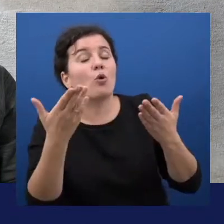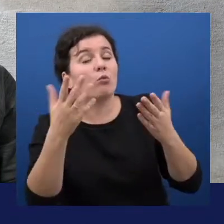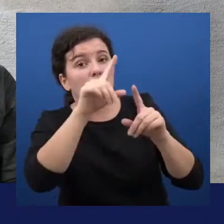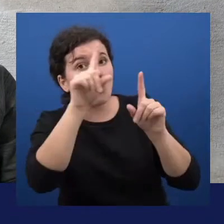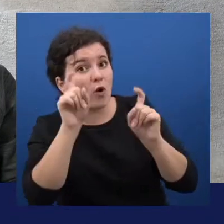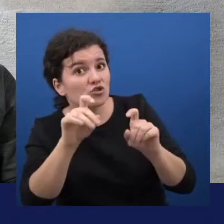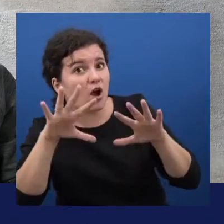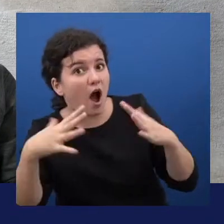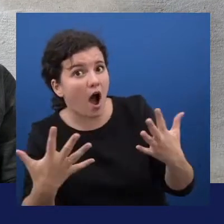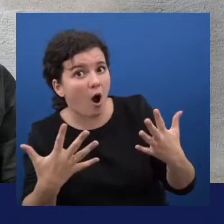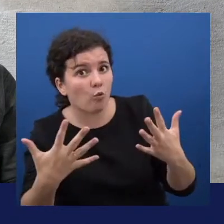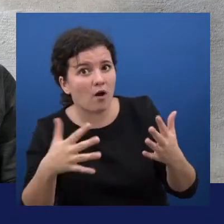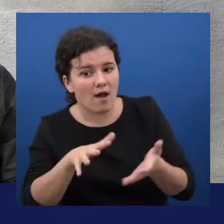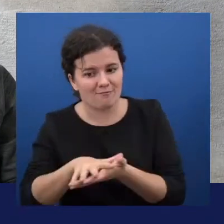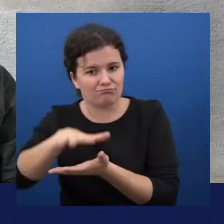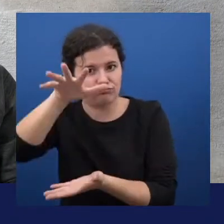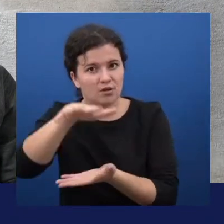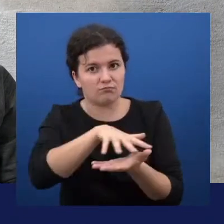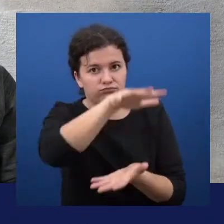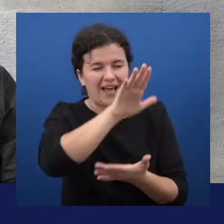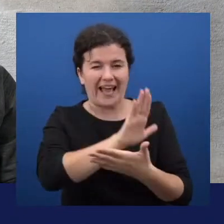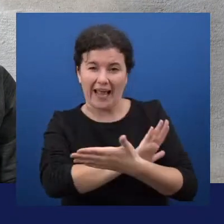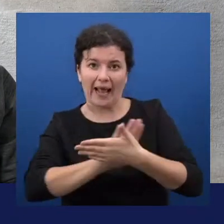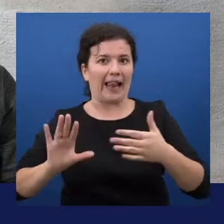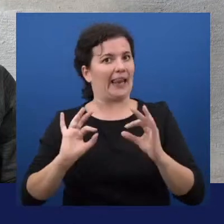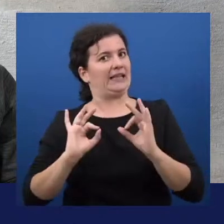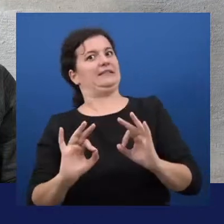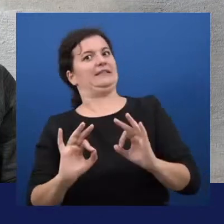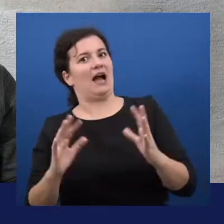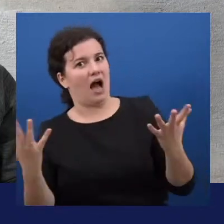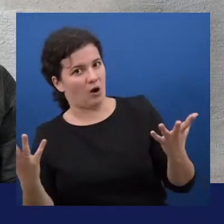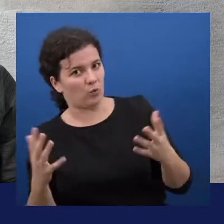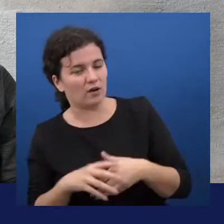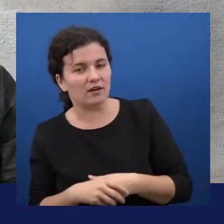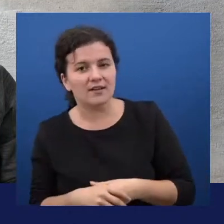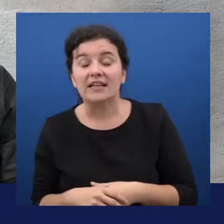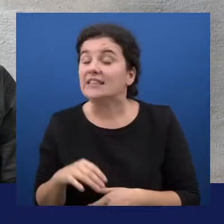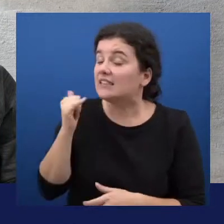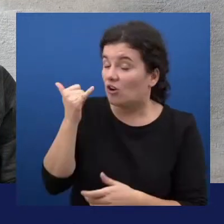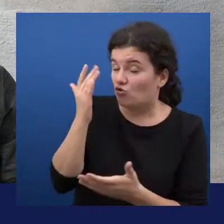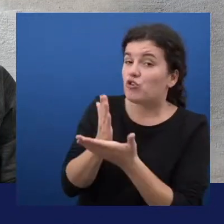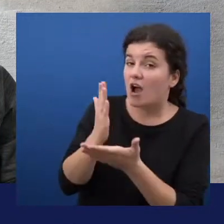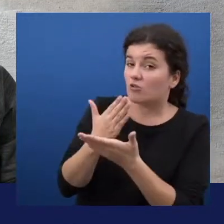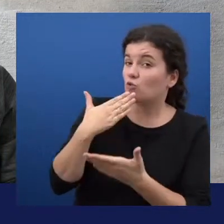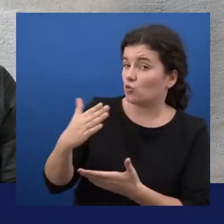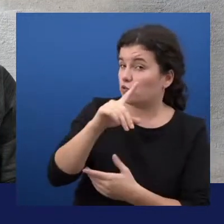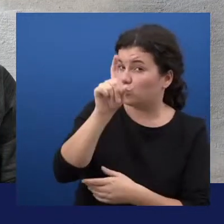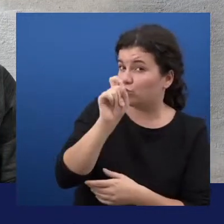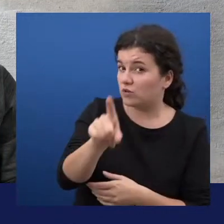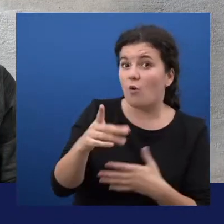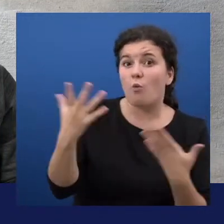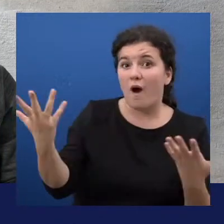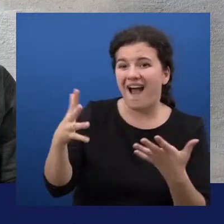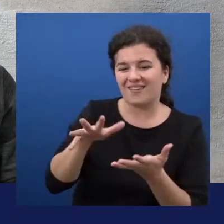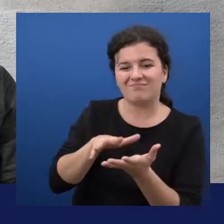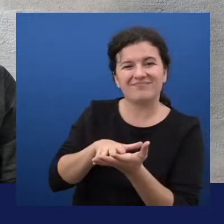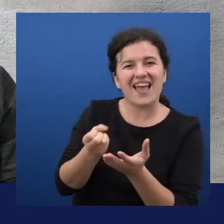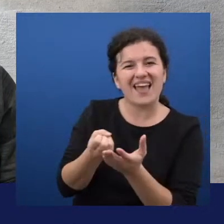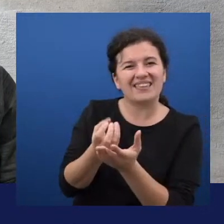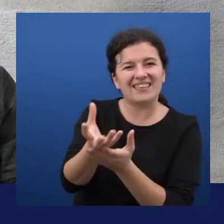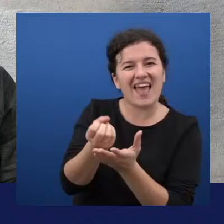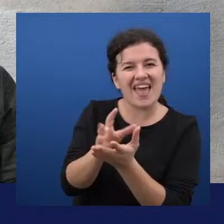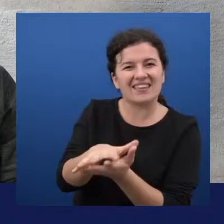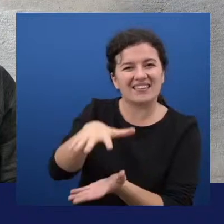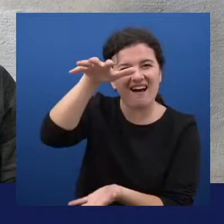think we started with that. Like, are you doing your sampling part right? And again, are you looking with the